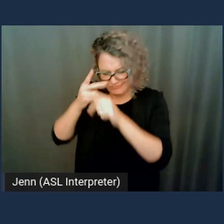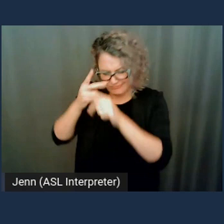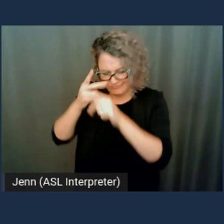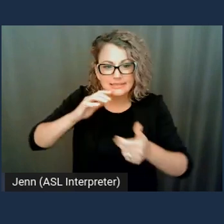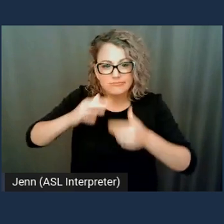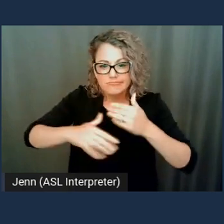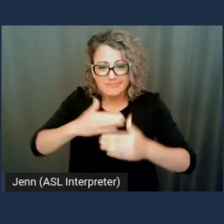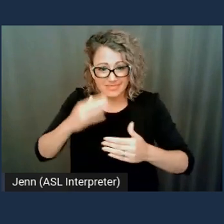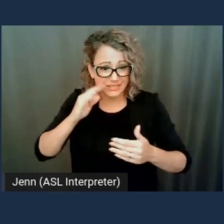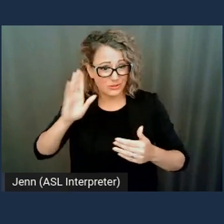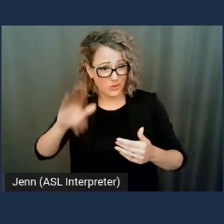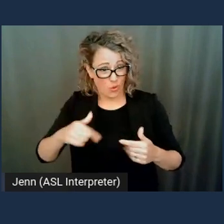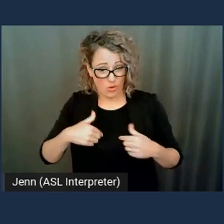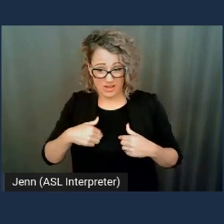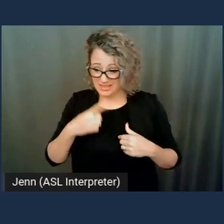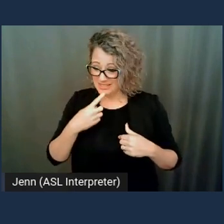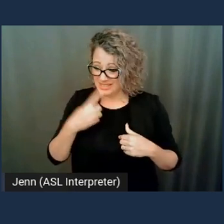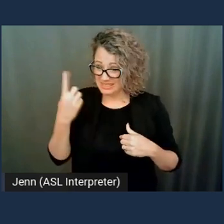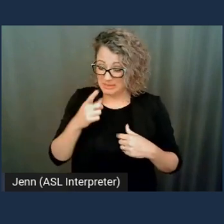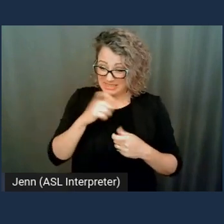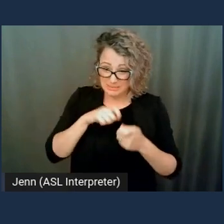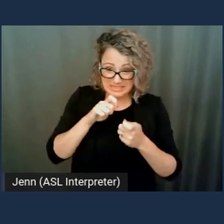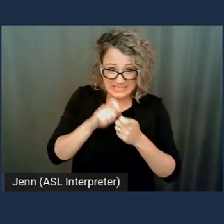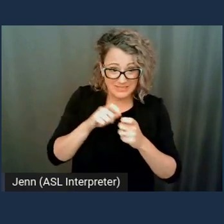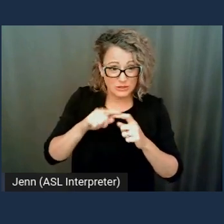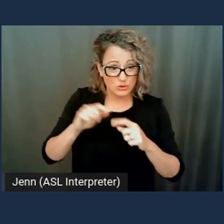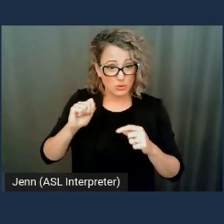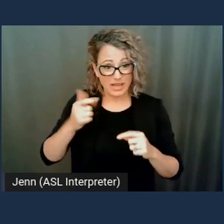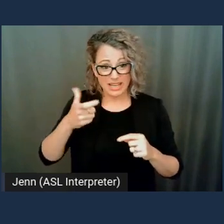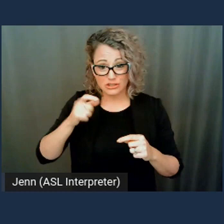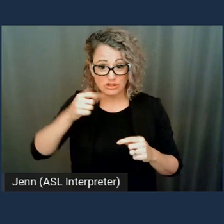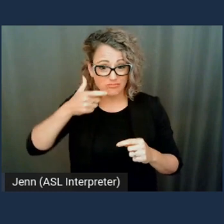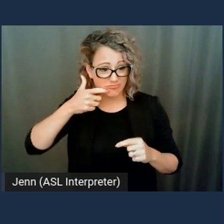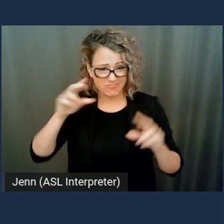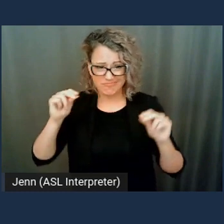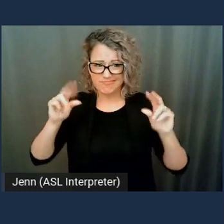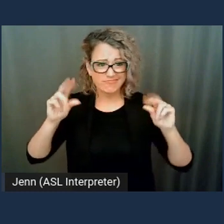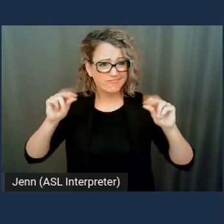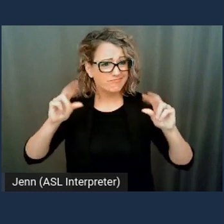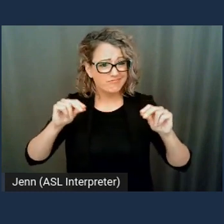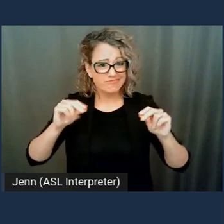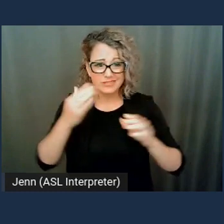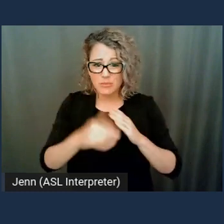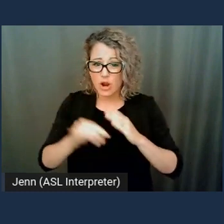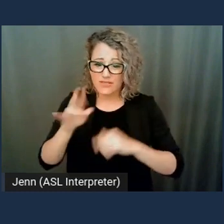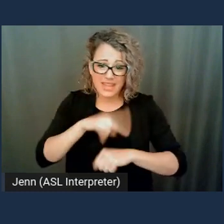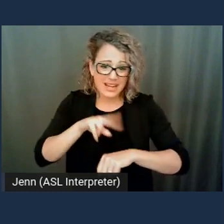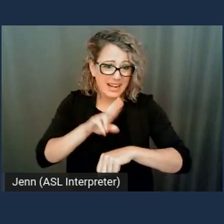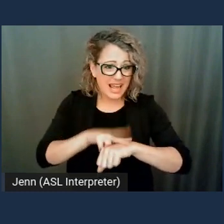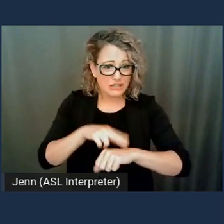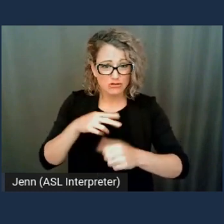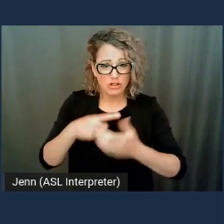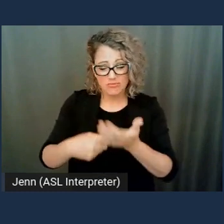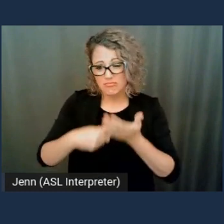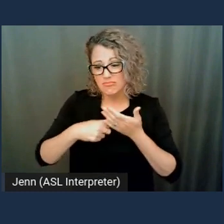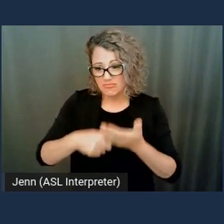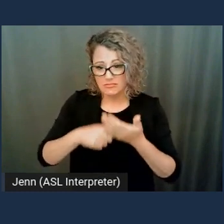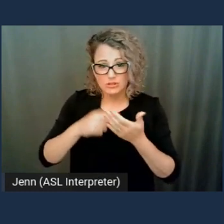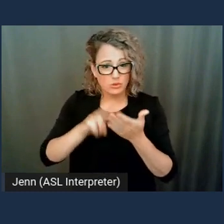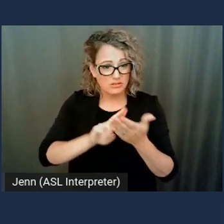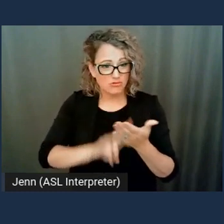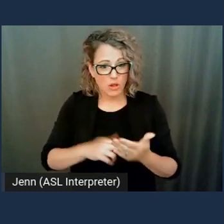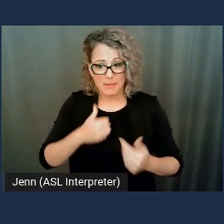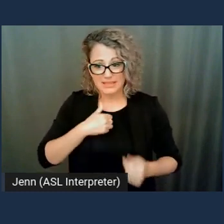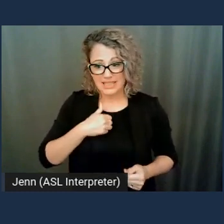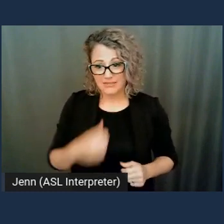say anything specific to the agent, and it can be just part of my natural conversation I have to enroll myself.